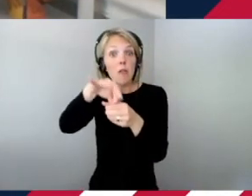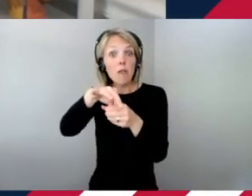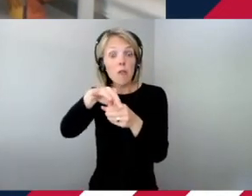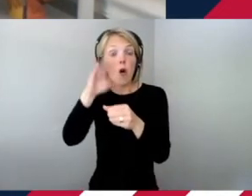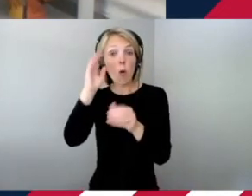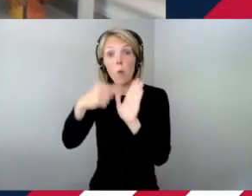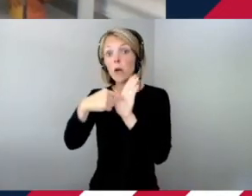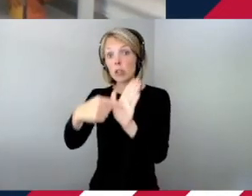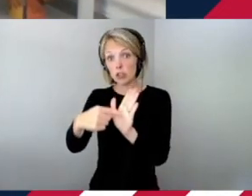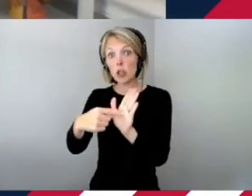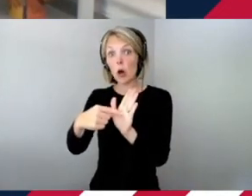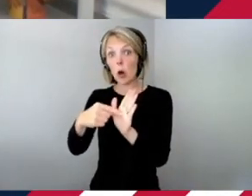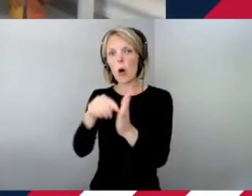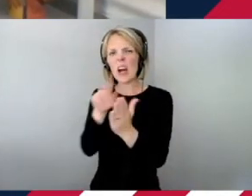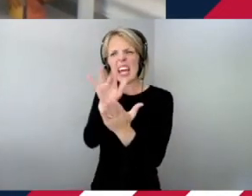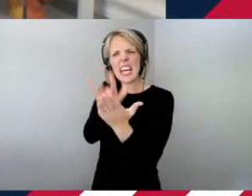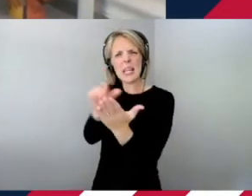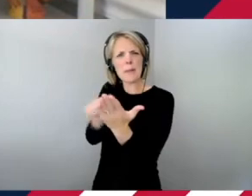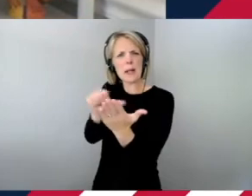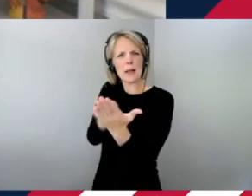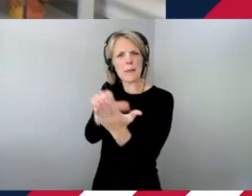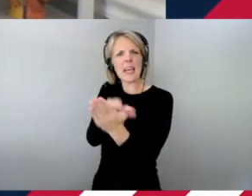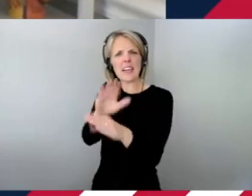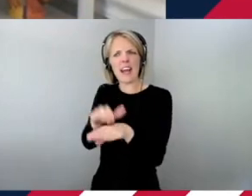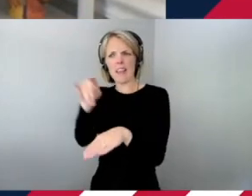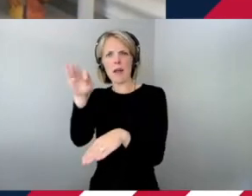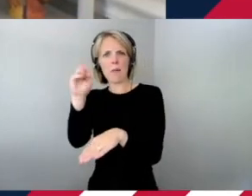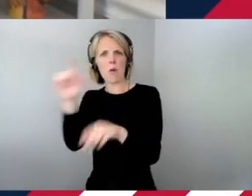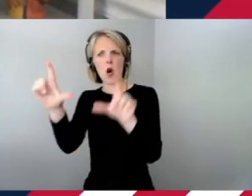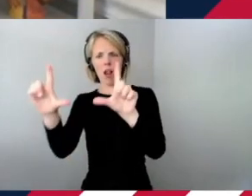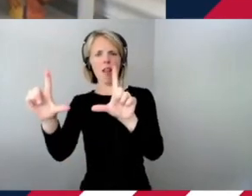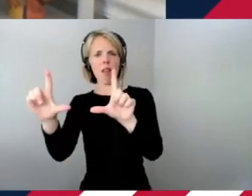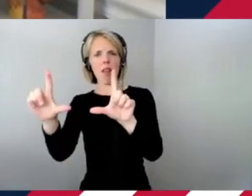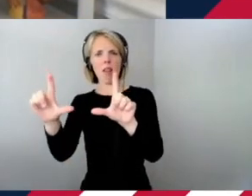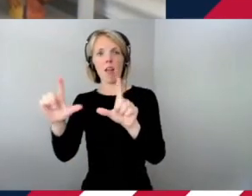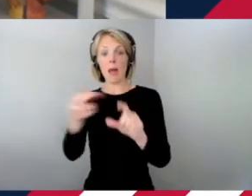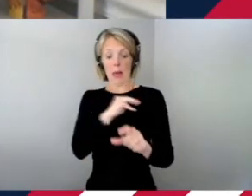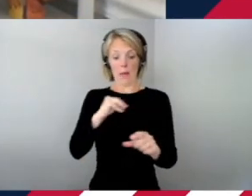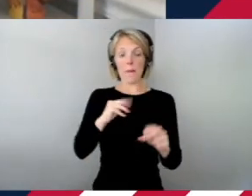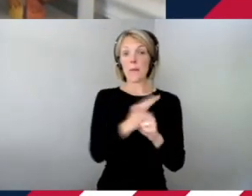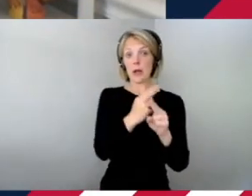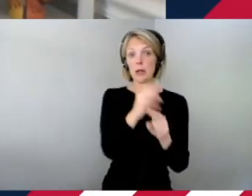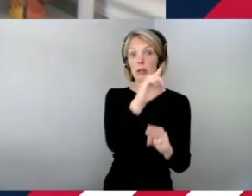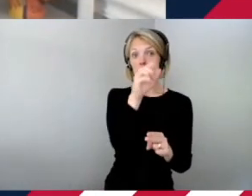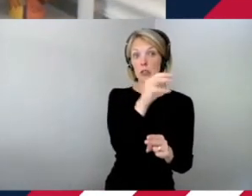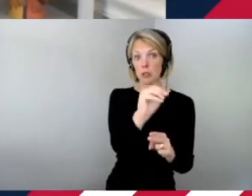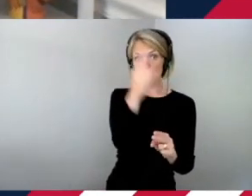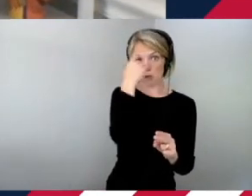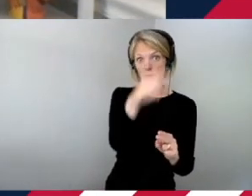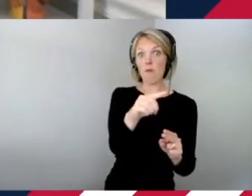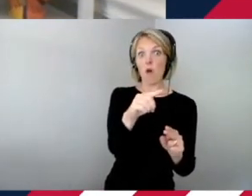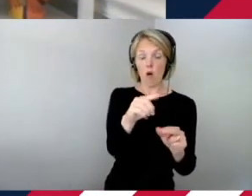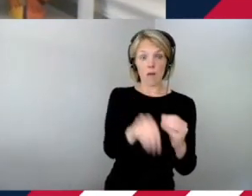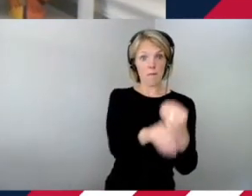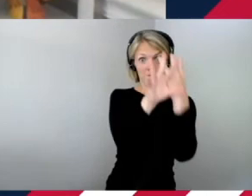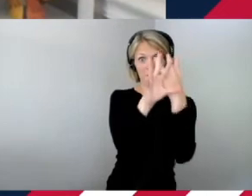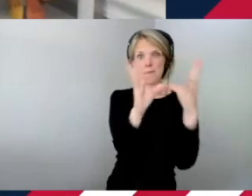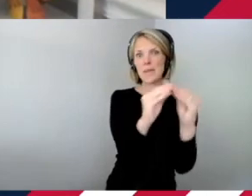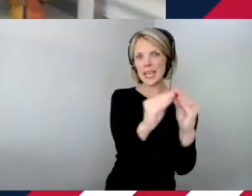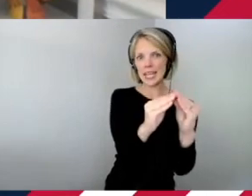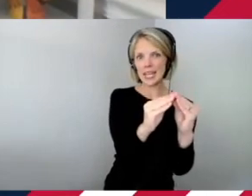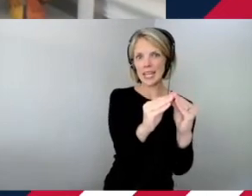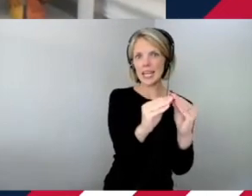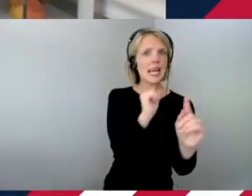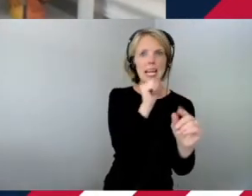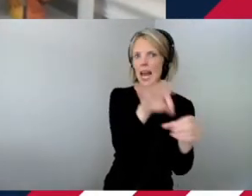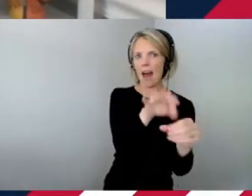middle of the page in the portal. Members will use Zoom for our meeting, but not for voting. So when a